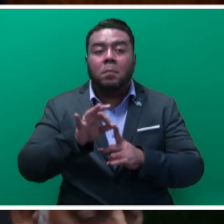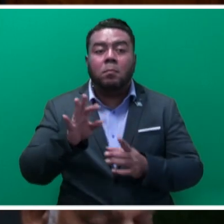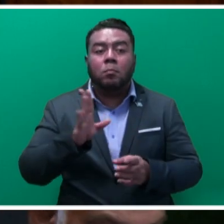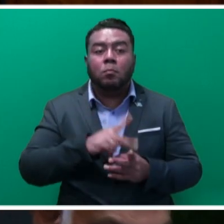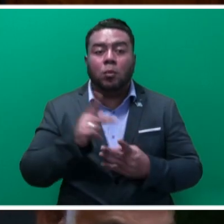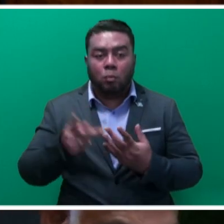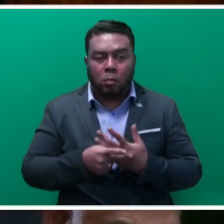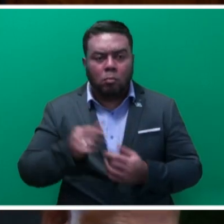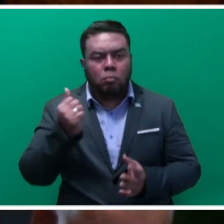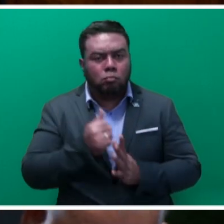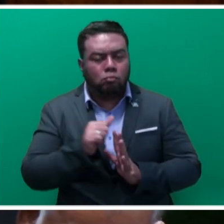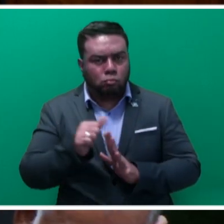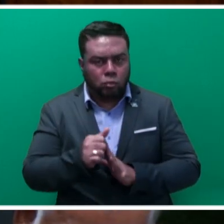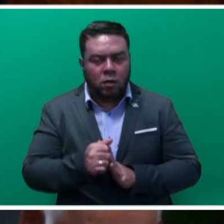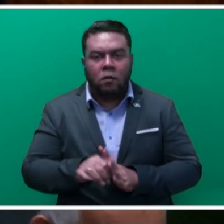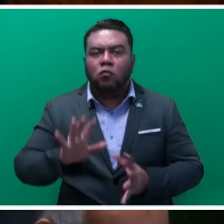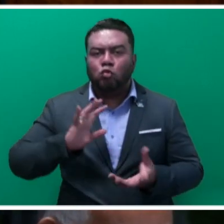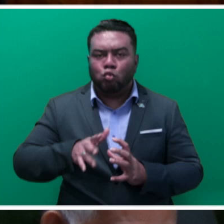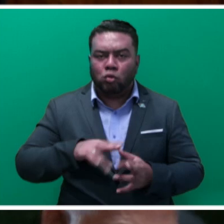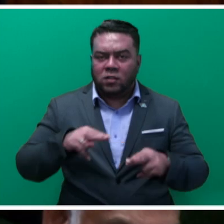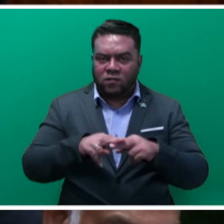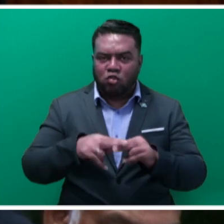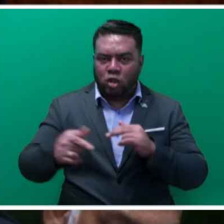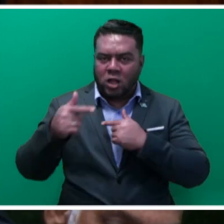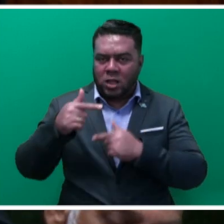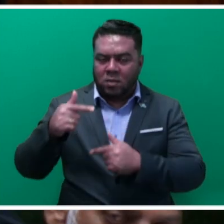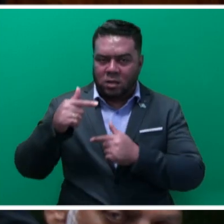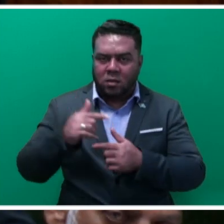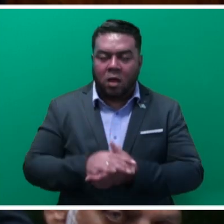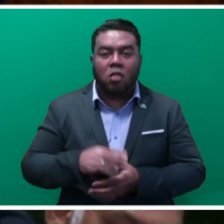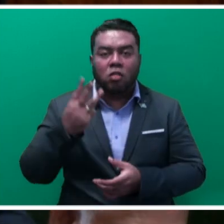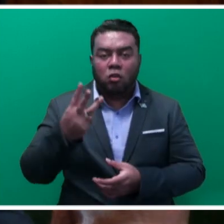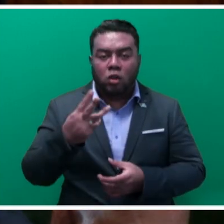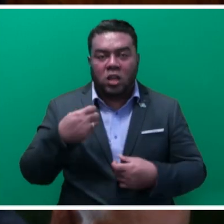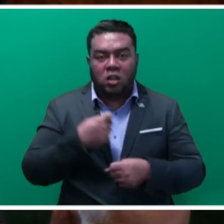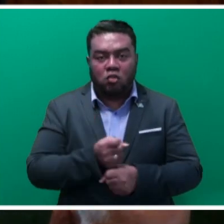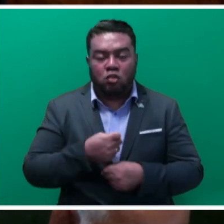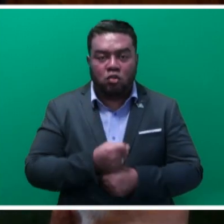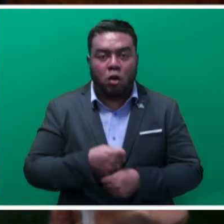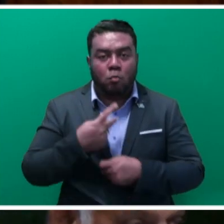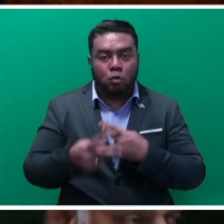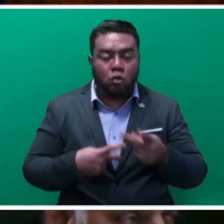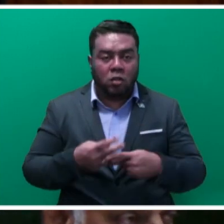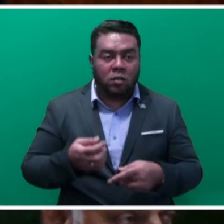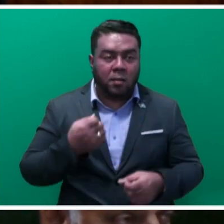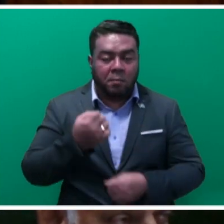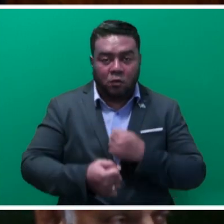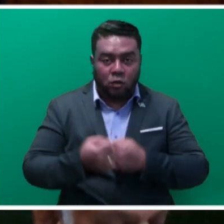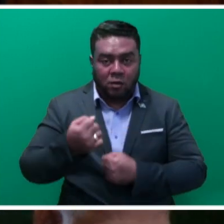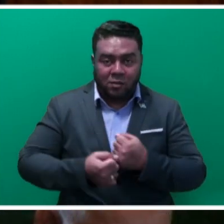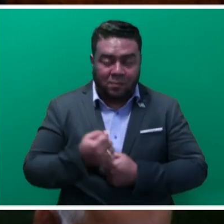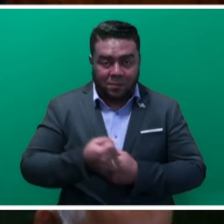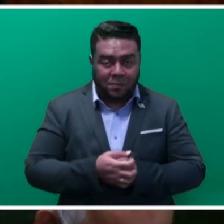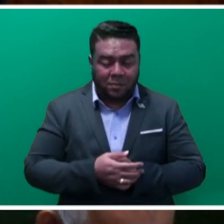also supported Juice Fiji Limited with 3 ginger processing machines to increase the intake